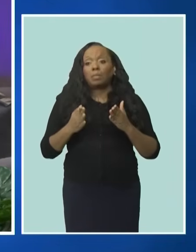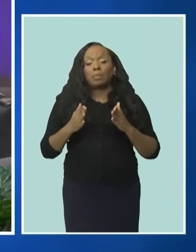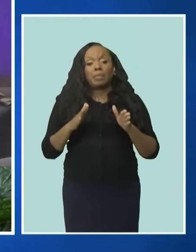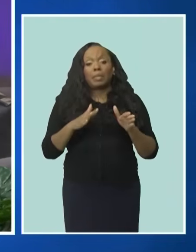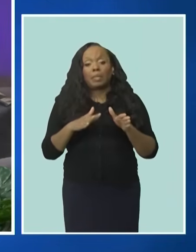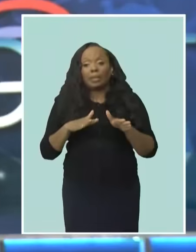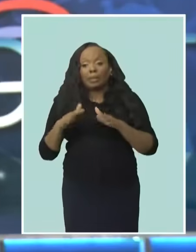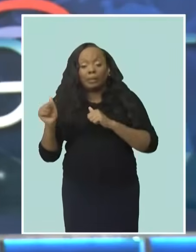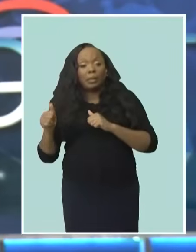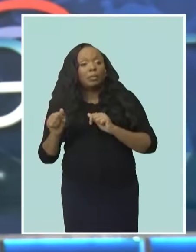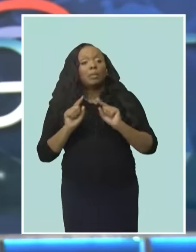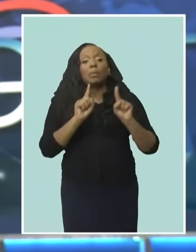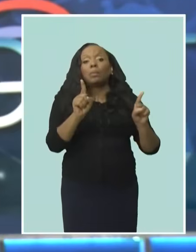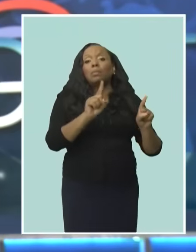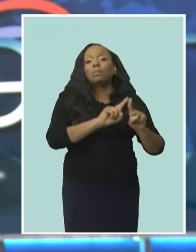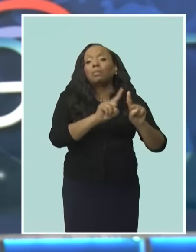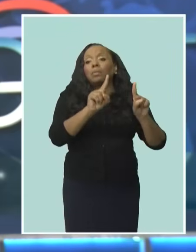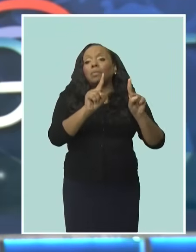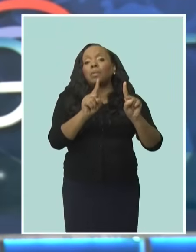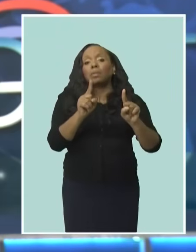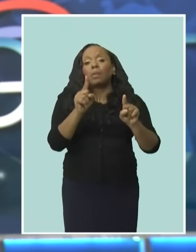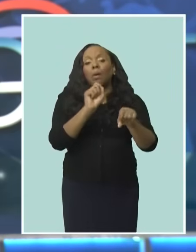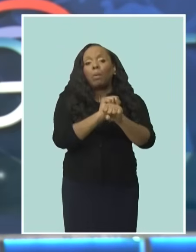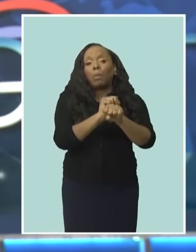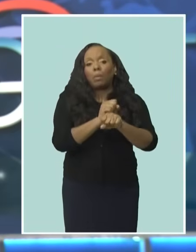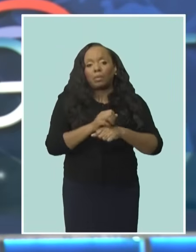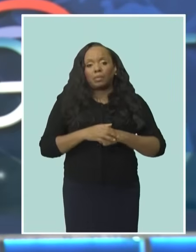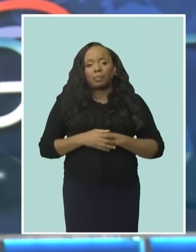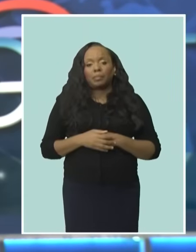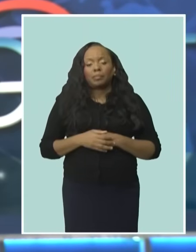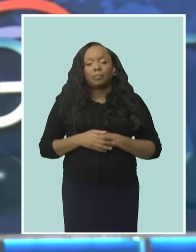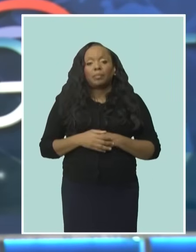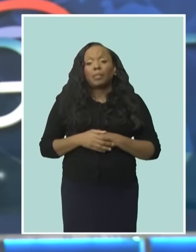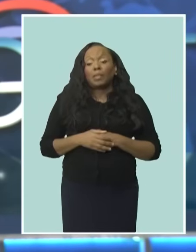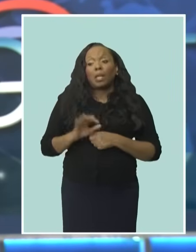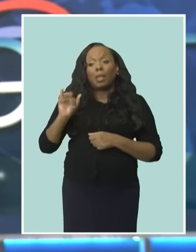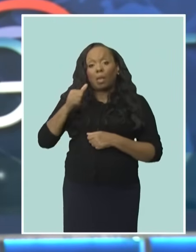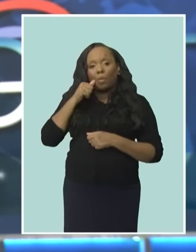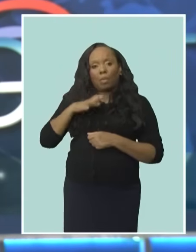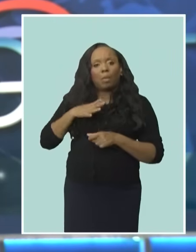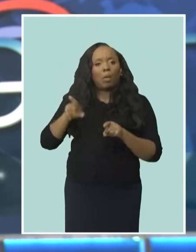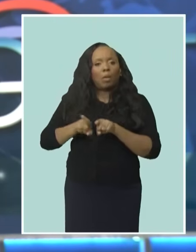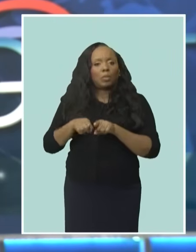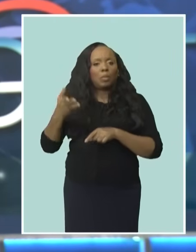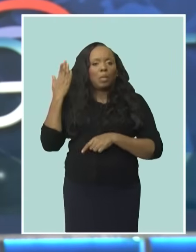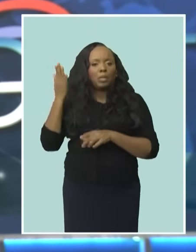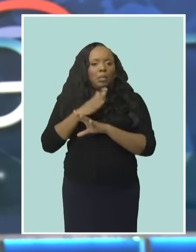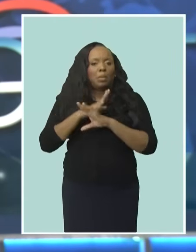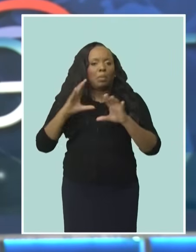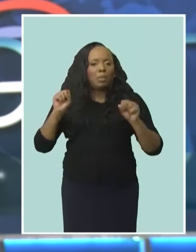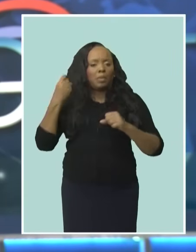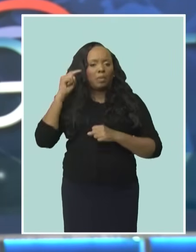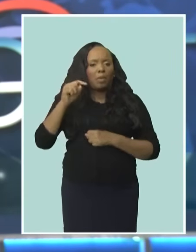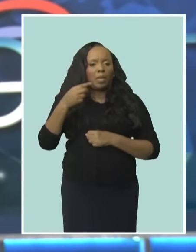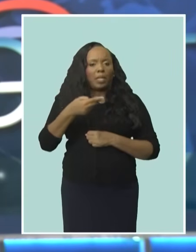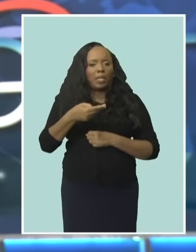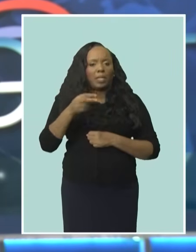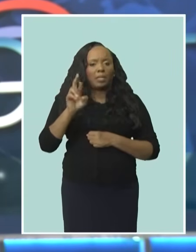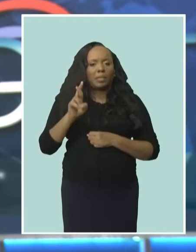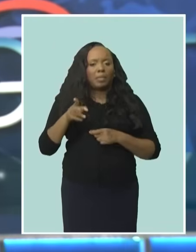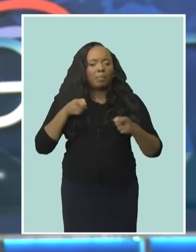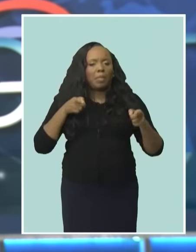Right. Dr. Jills, who is also a past president of the Human Resource Management Association of Barbados,